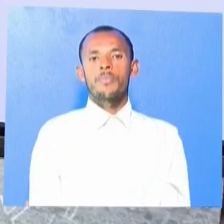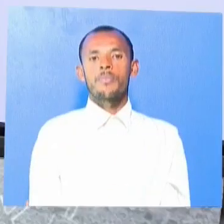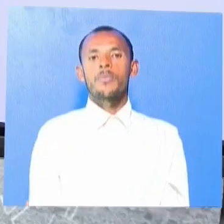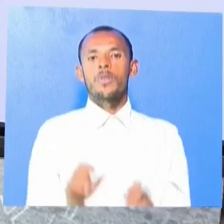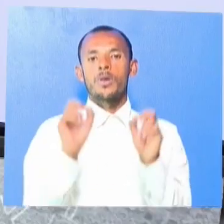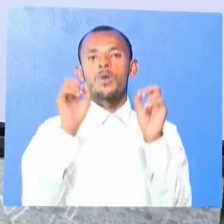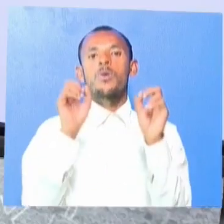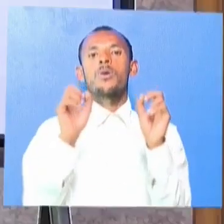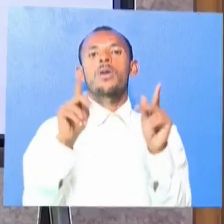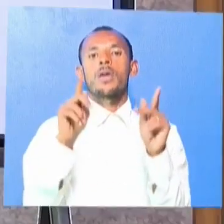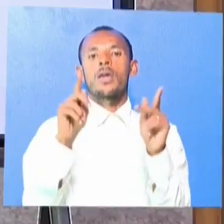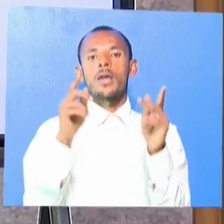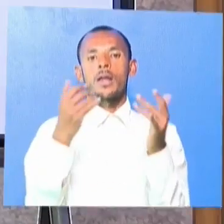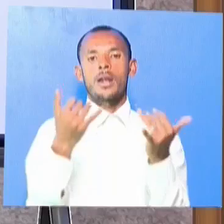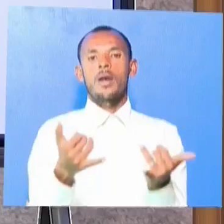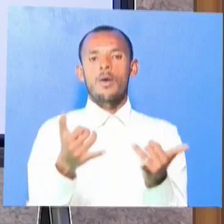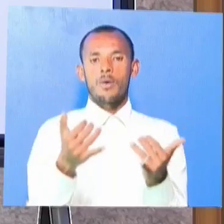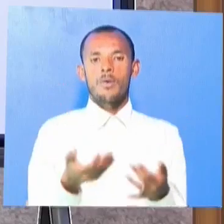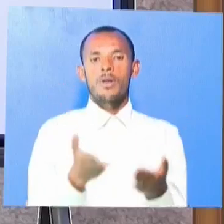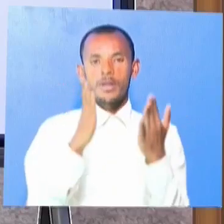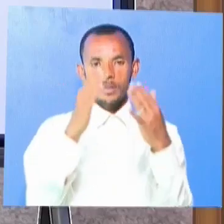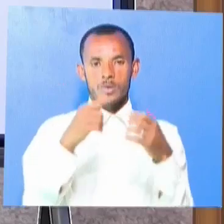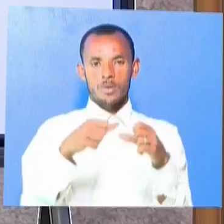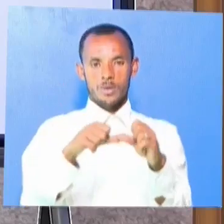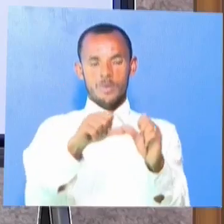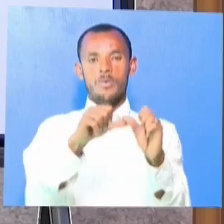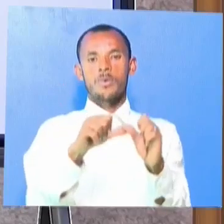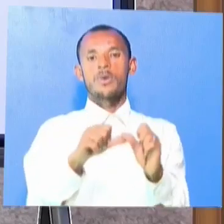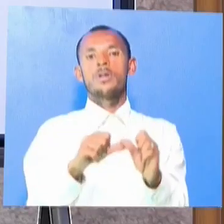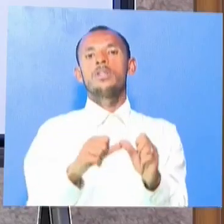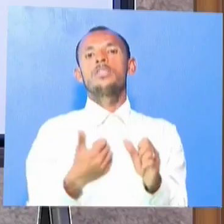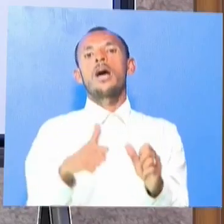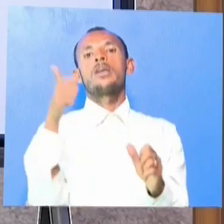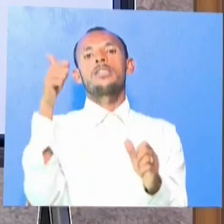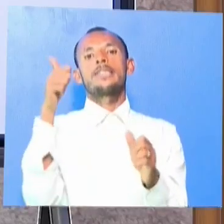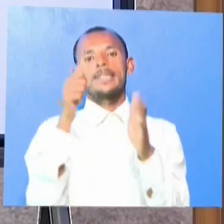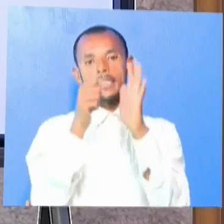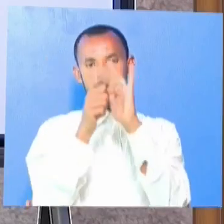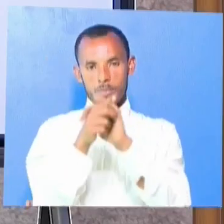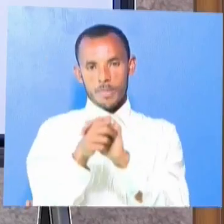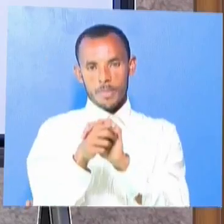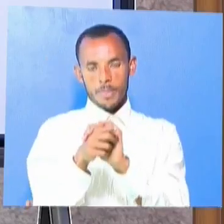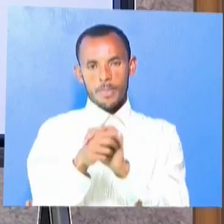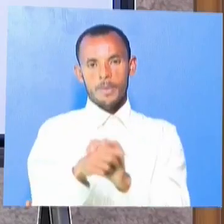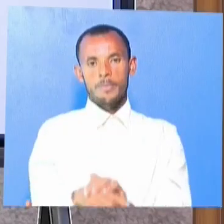Okay, now let's continue to the other example.